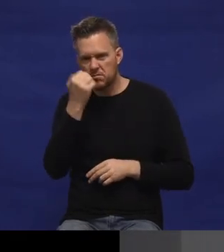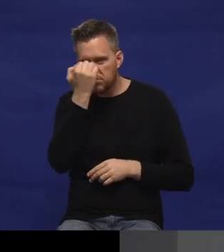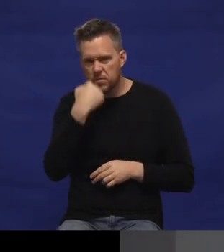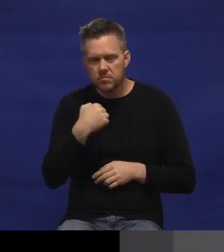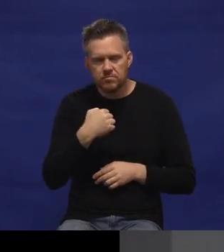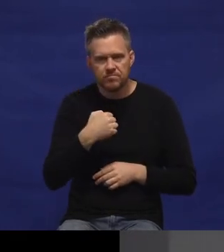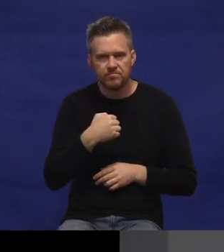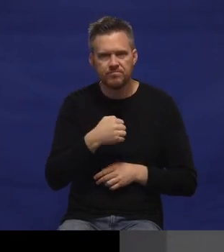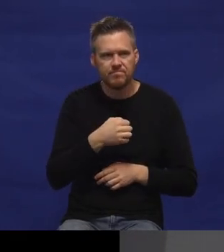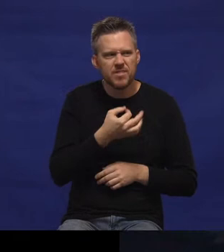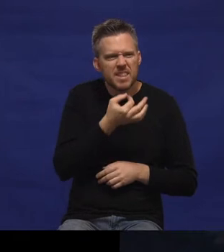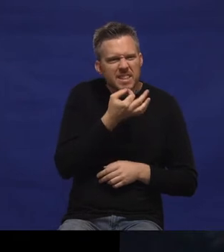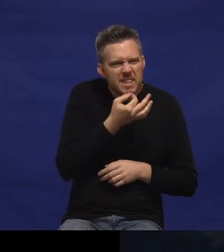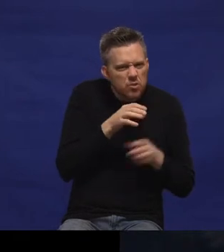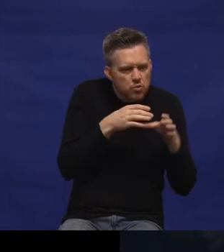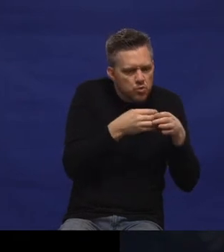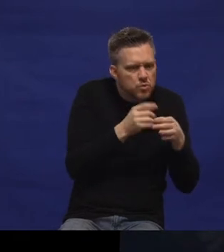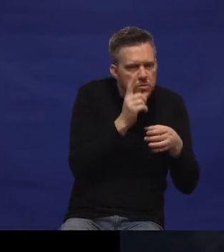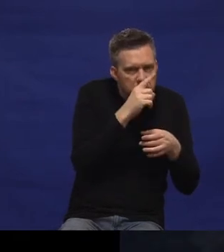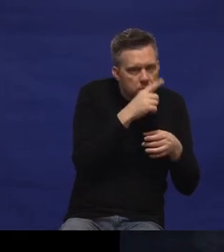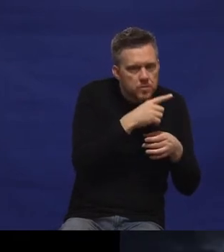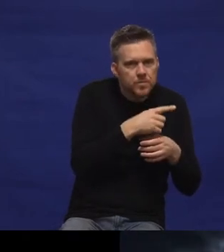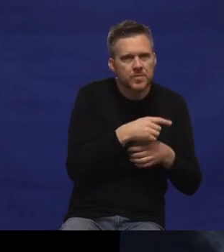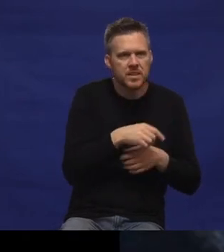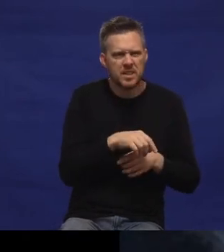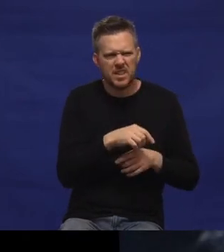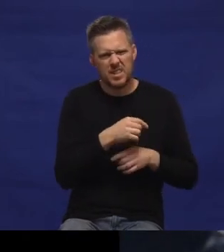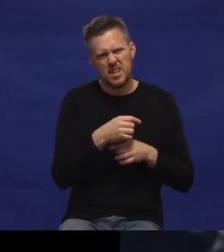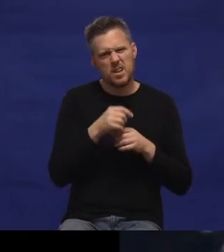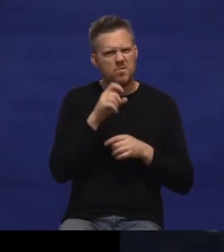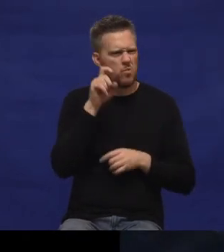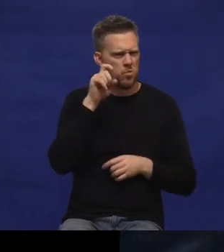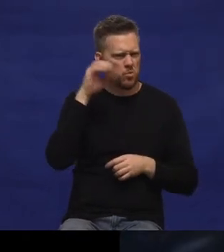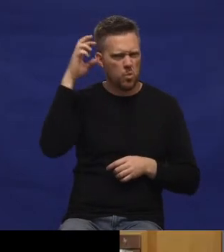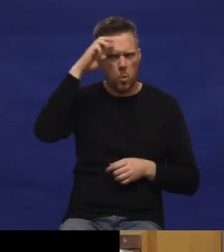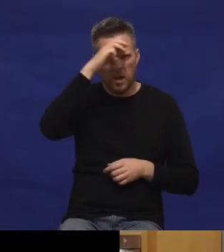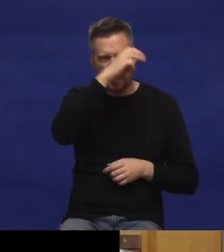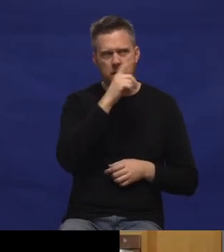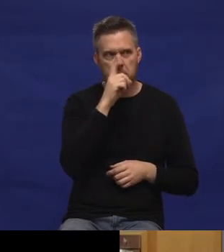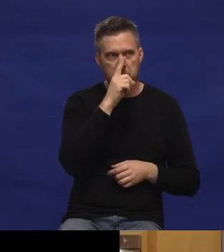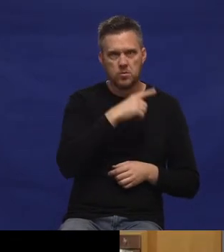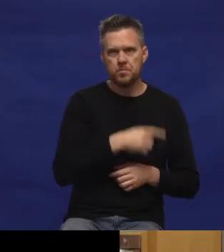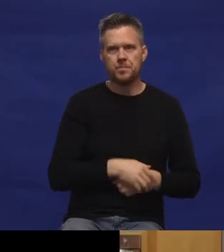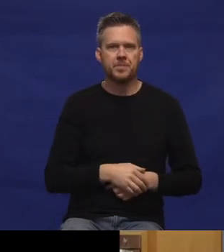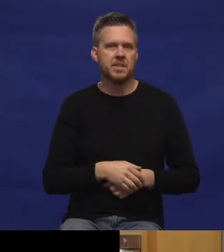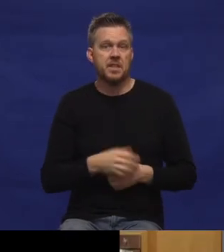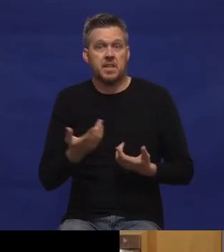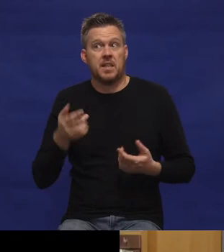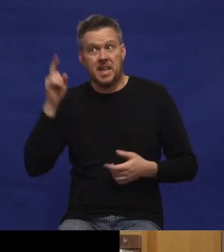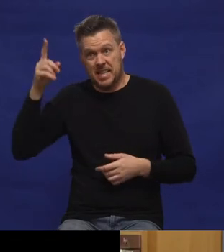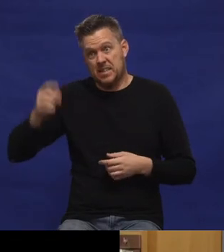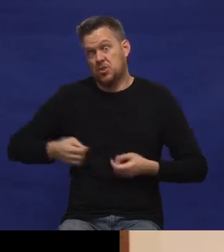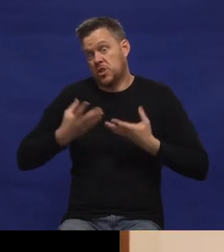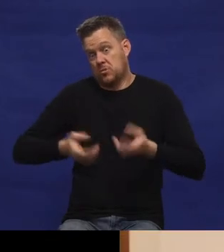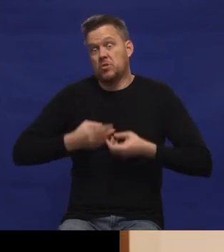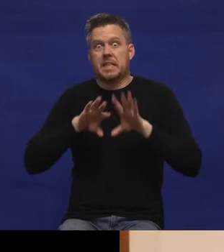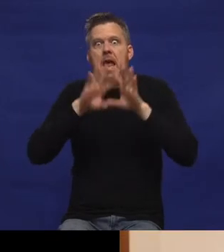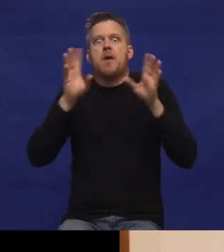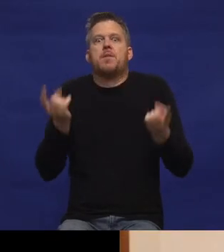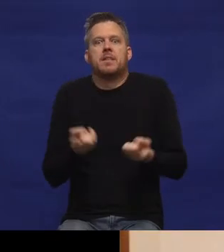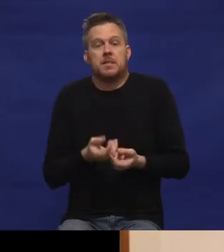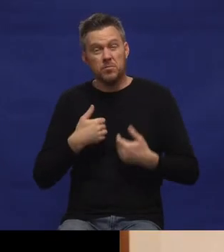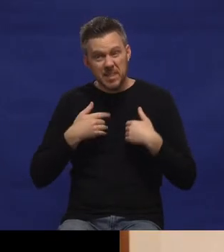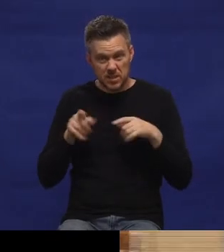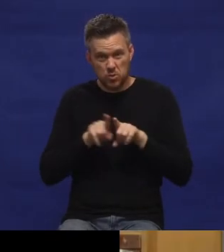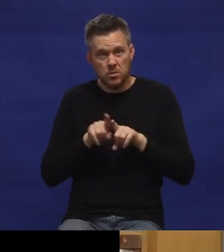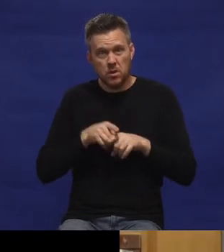minority and those who were seen as outcasts. Yeah, he was generous in everything, and I want to be generous in everything that I do as